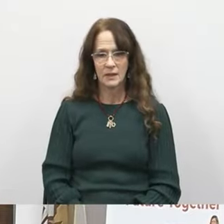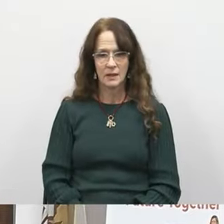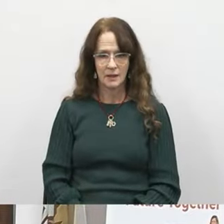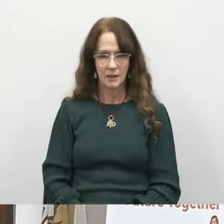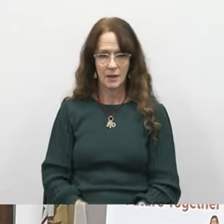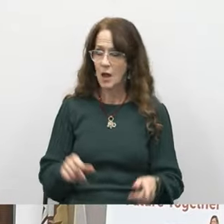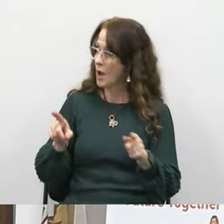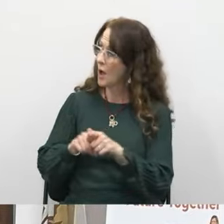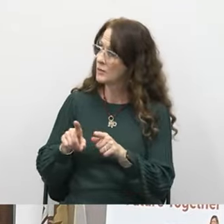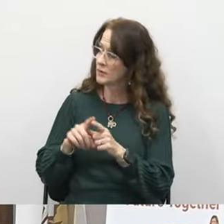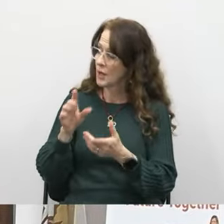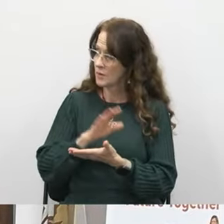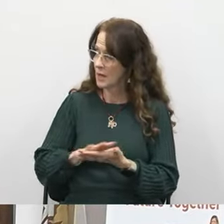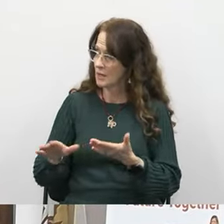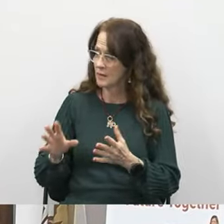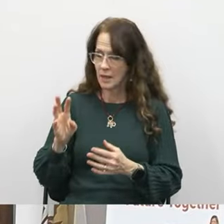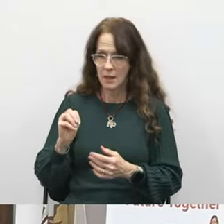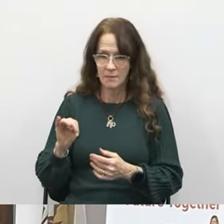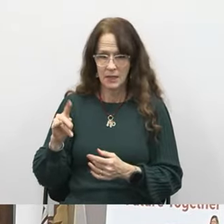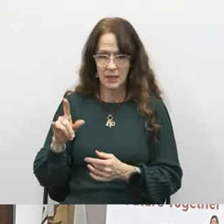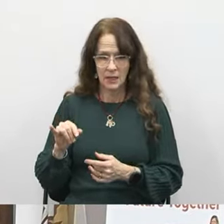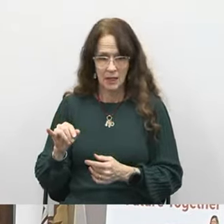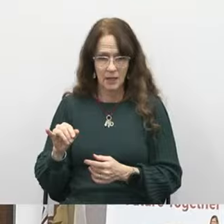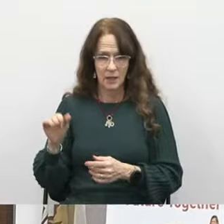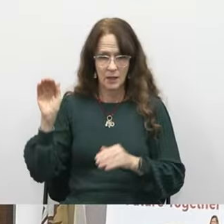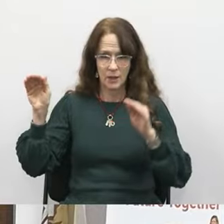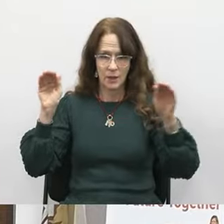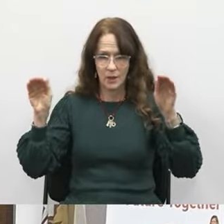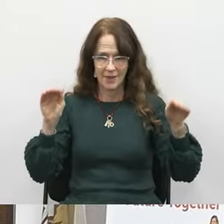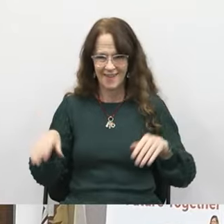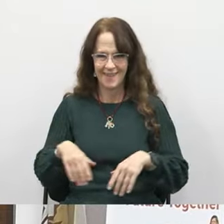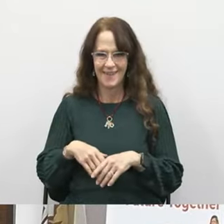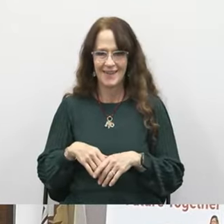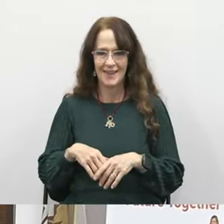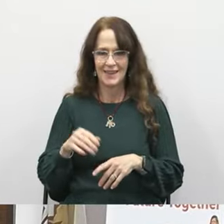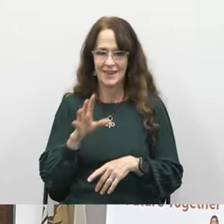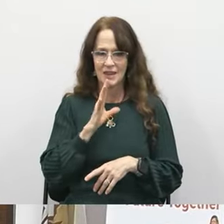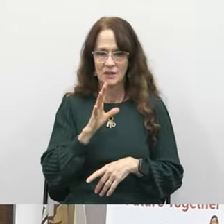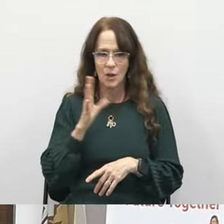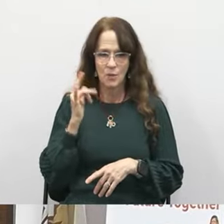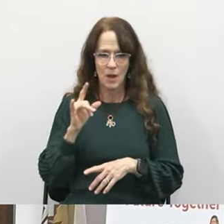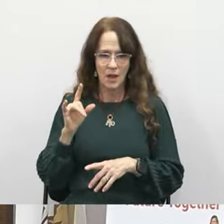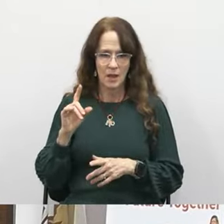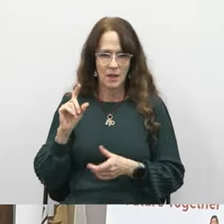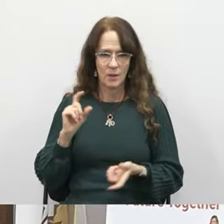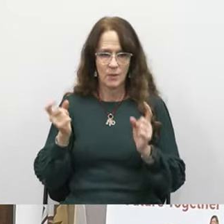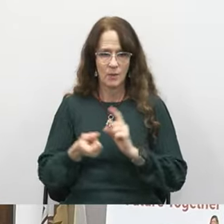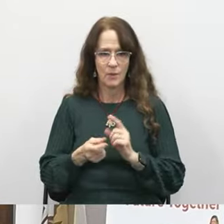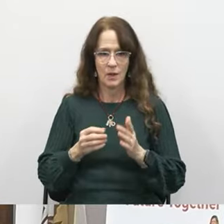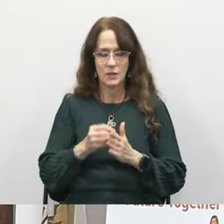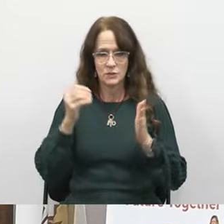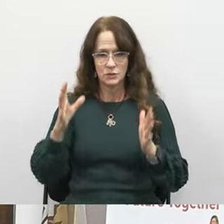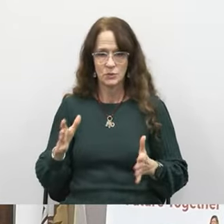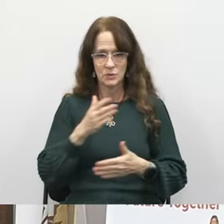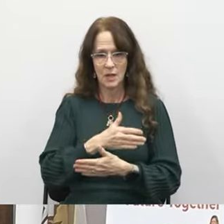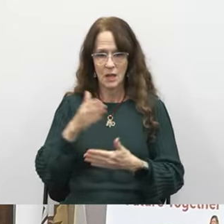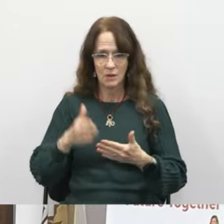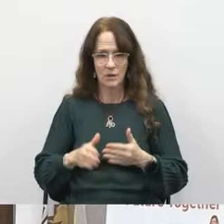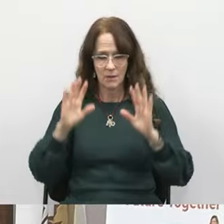It'll also be nice if we had media outlets, hint, that spoke to why we moved towards student outcome focused